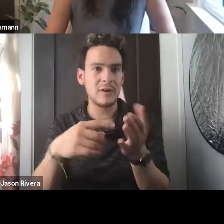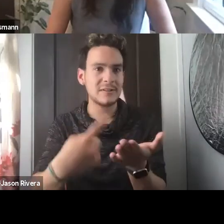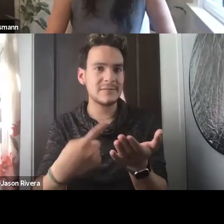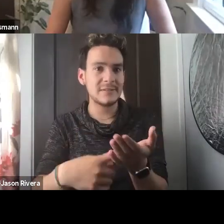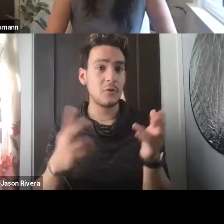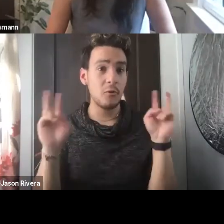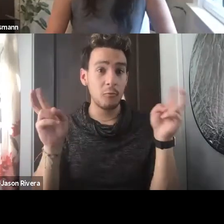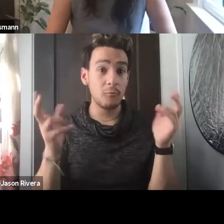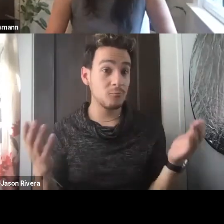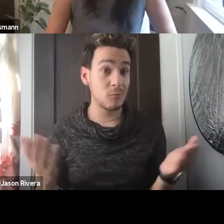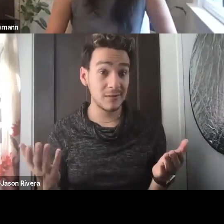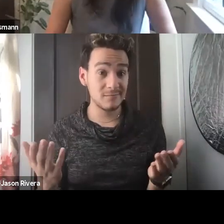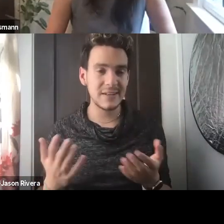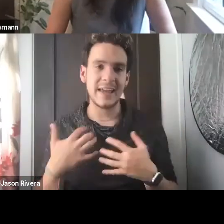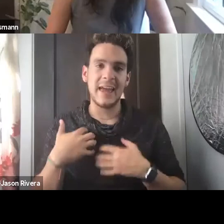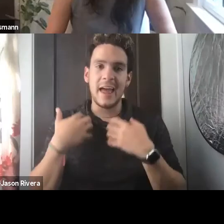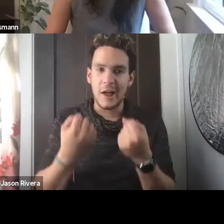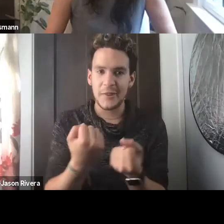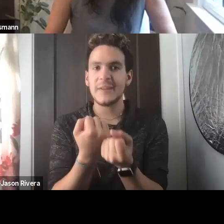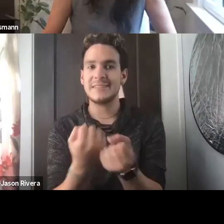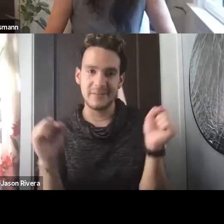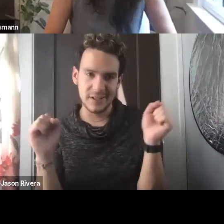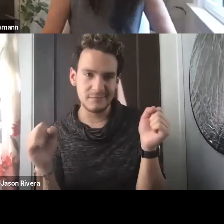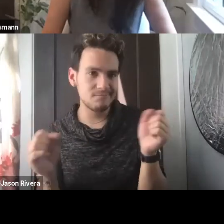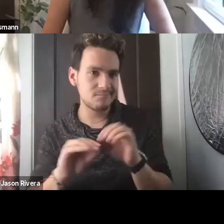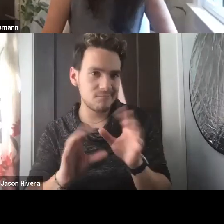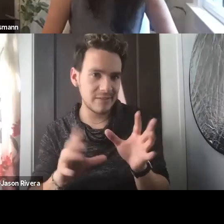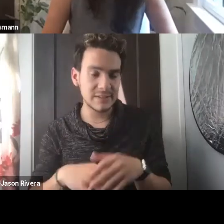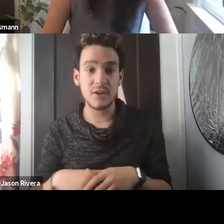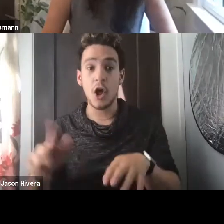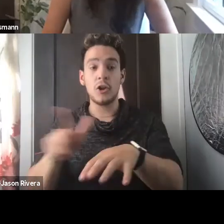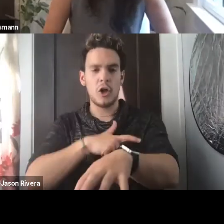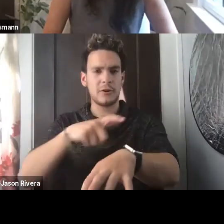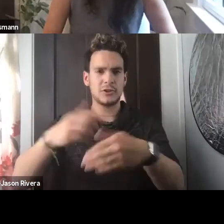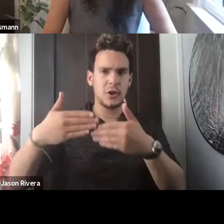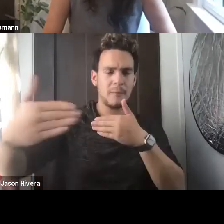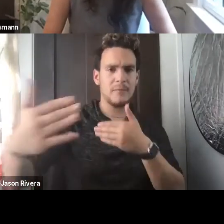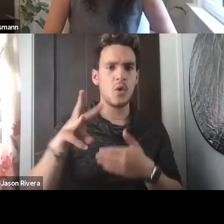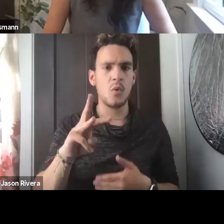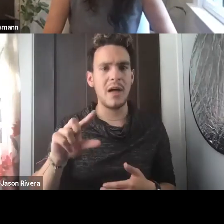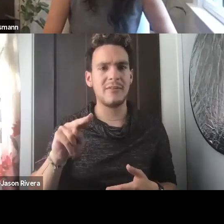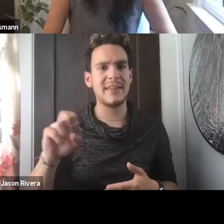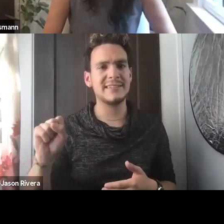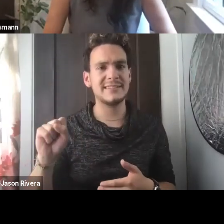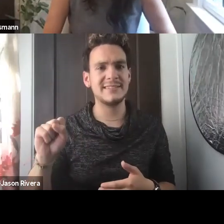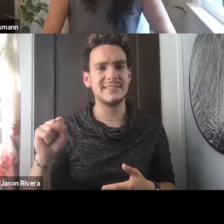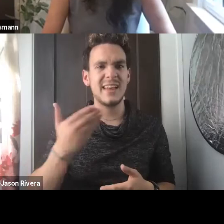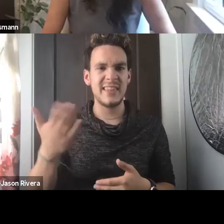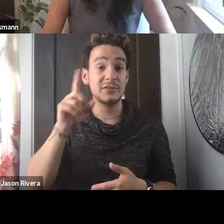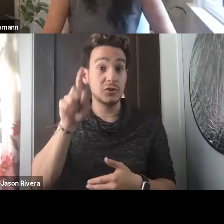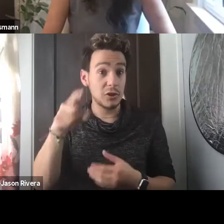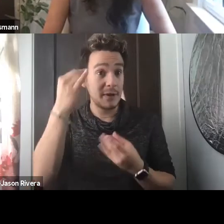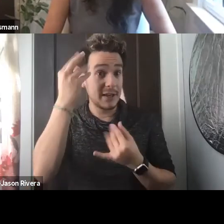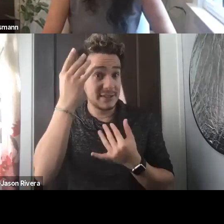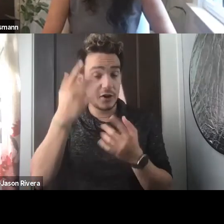have been discussing the health and safety. What long-term wellness features will be or should be considered